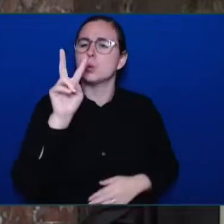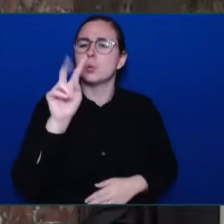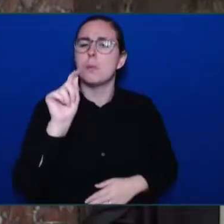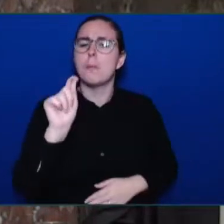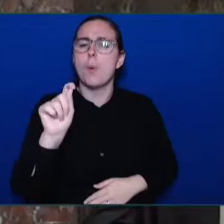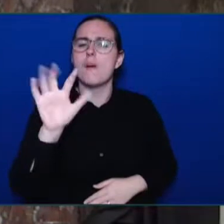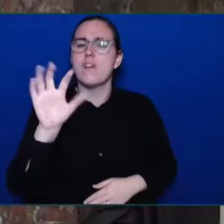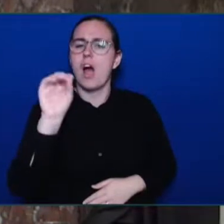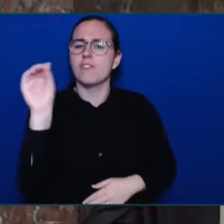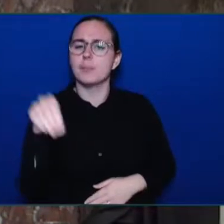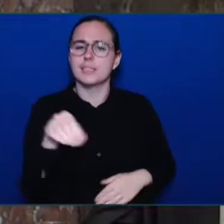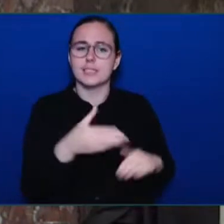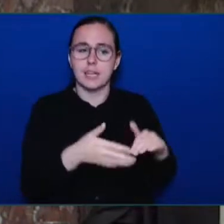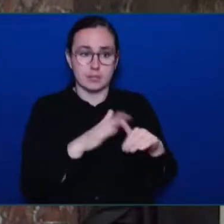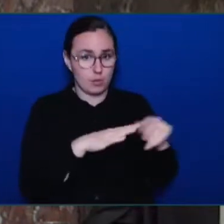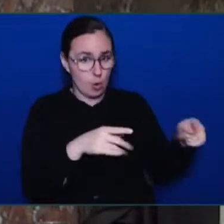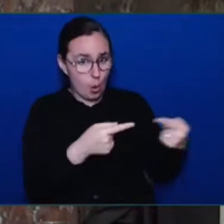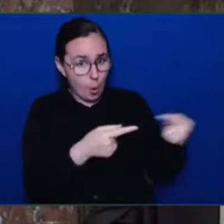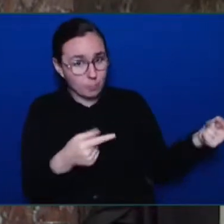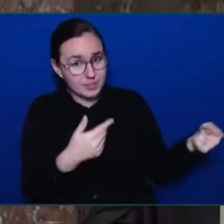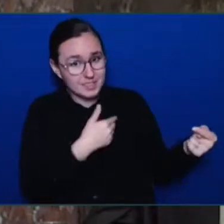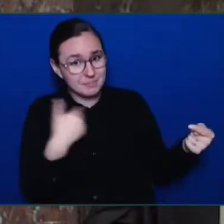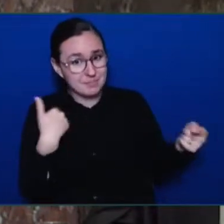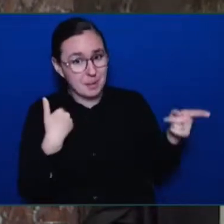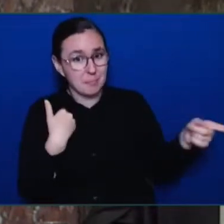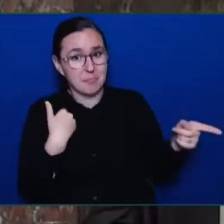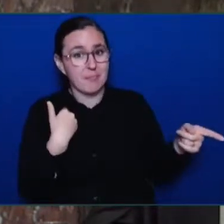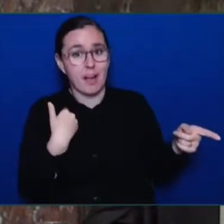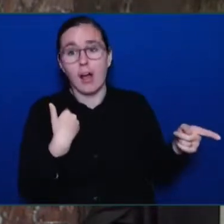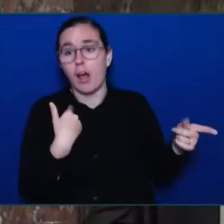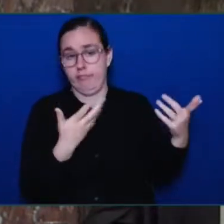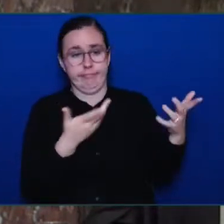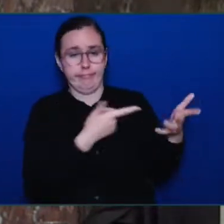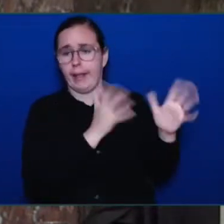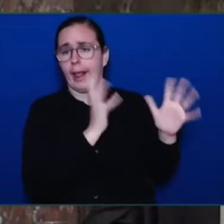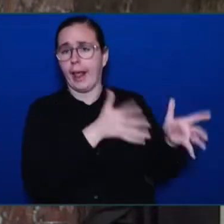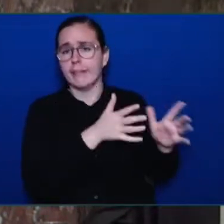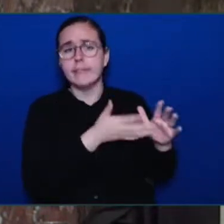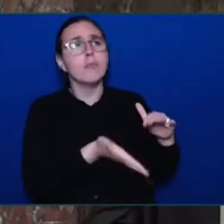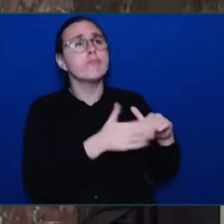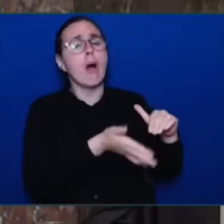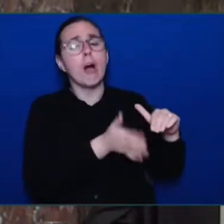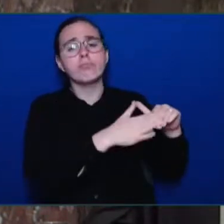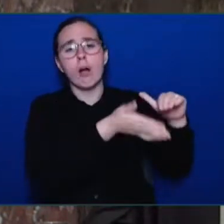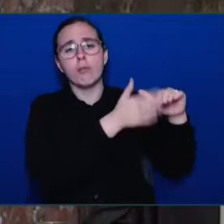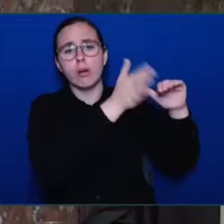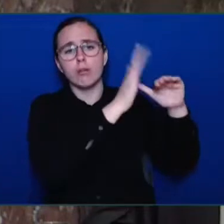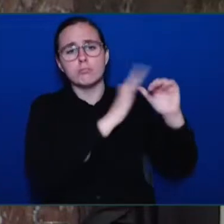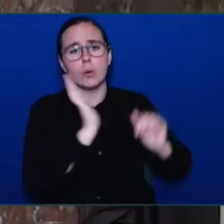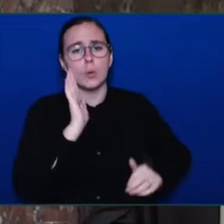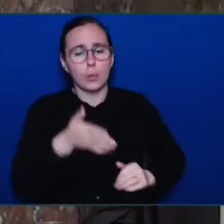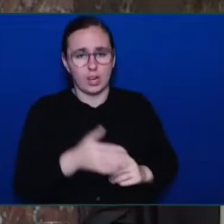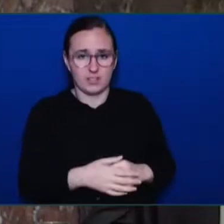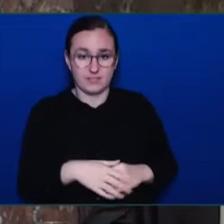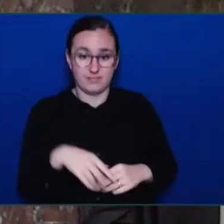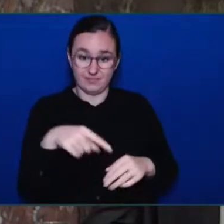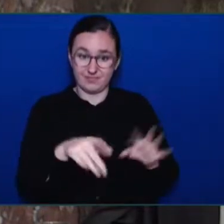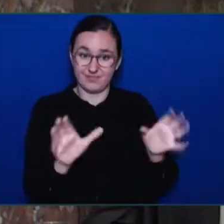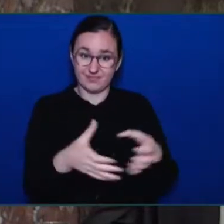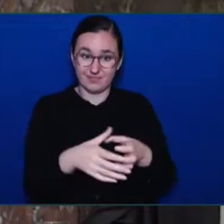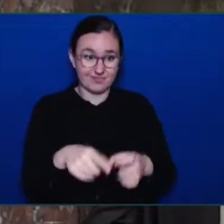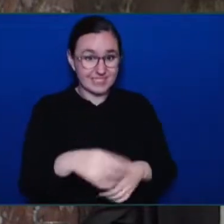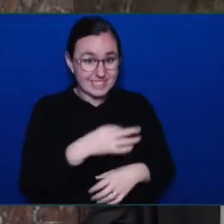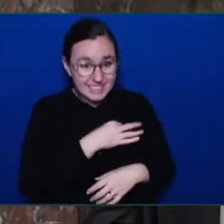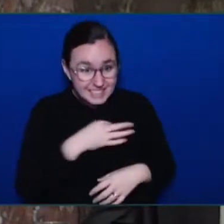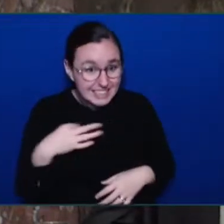Mr. Speaker, the residential tenancy branch has had an increase in staff lately. The residential tenancy branch is aware of the need for change. They've been